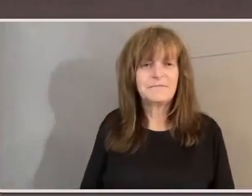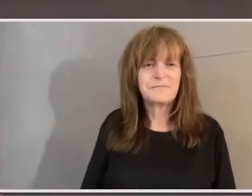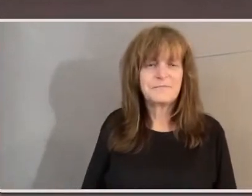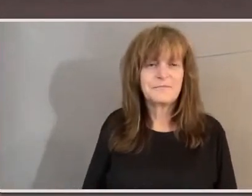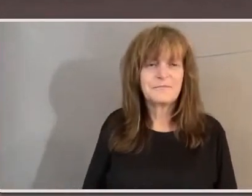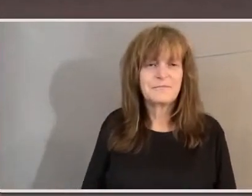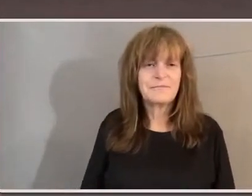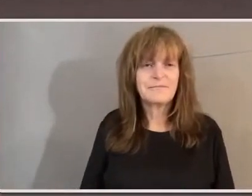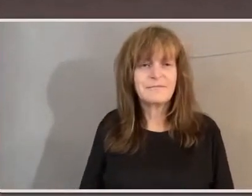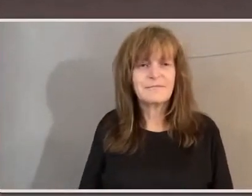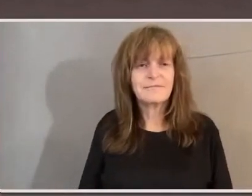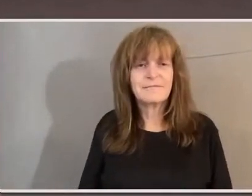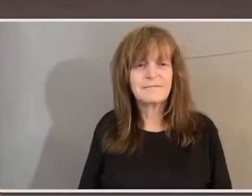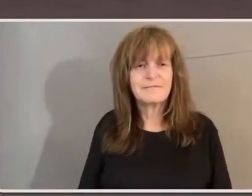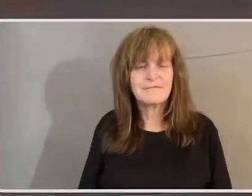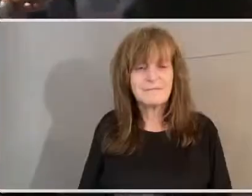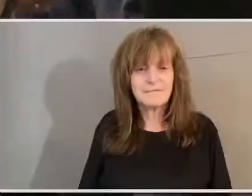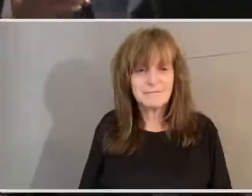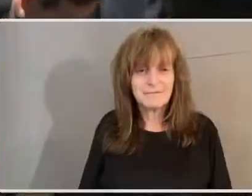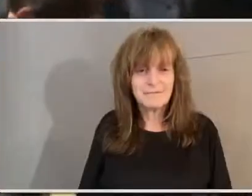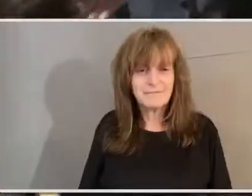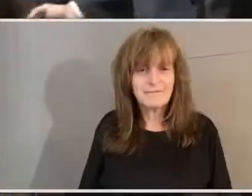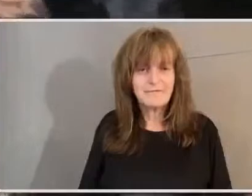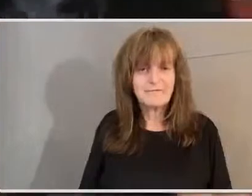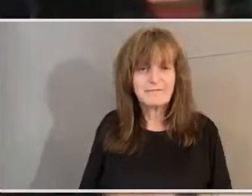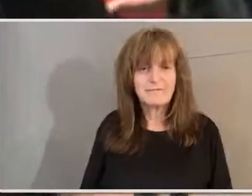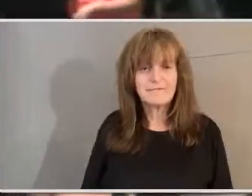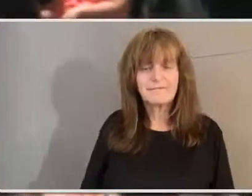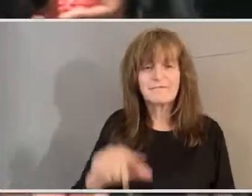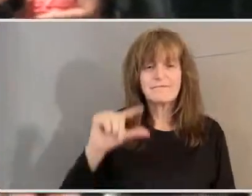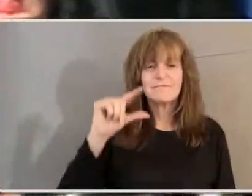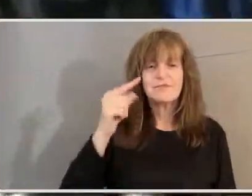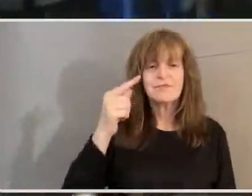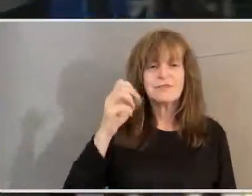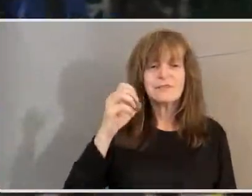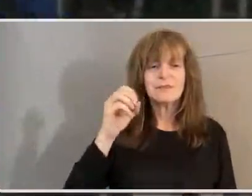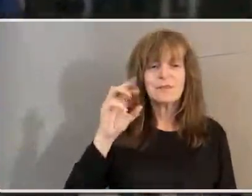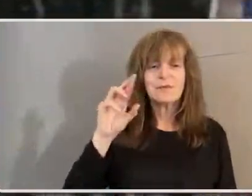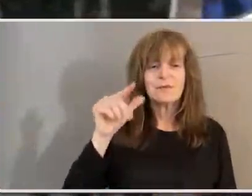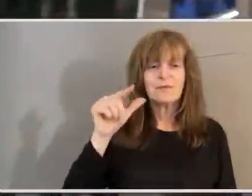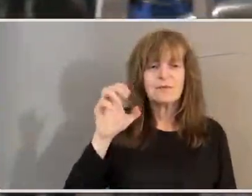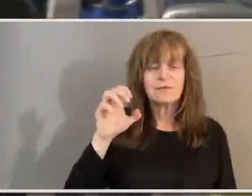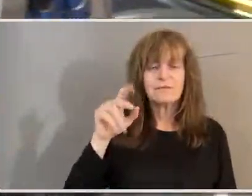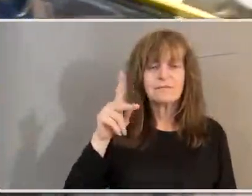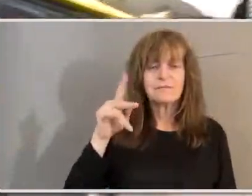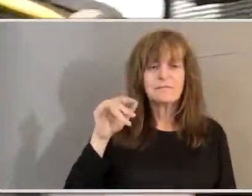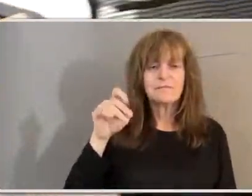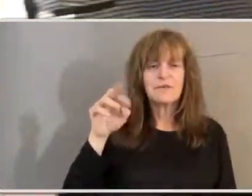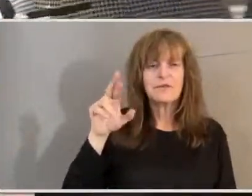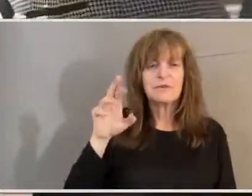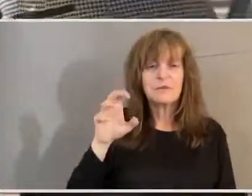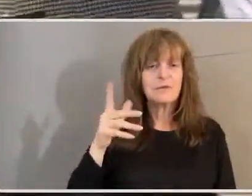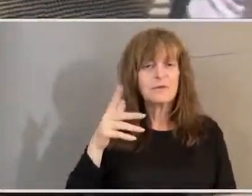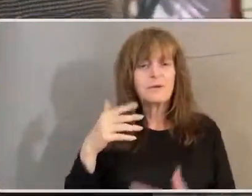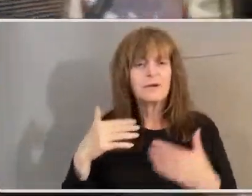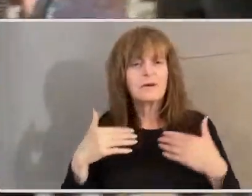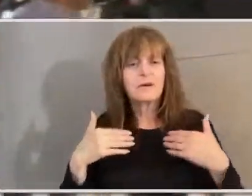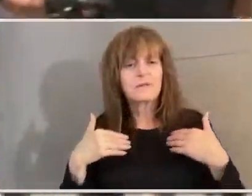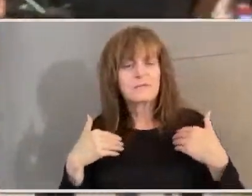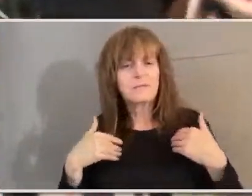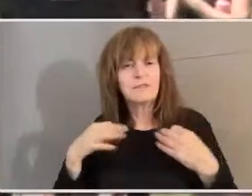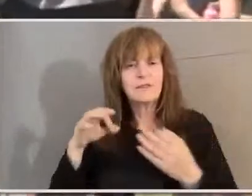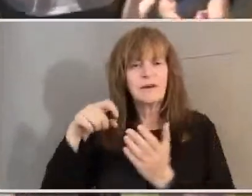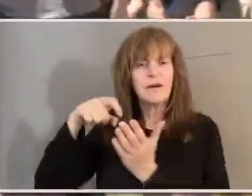George Peary becomes the Minister of Mines. I'd ask Minister Peary to please come forward to take his oath.